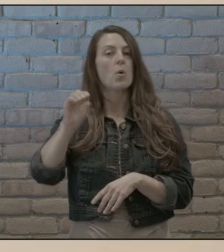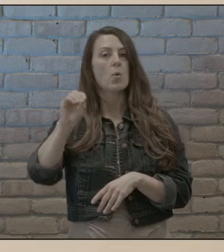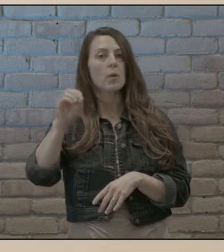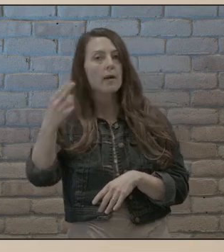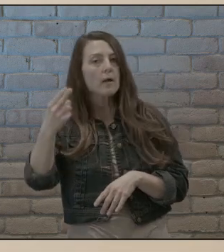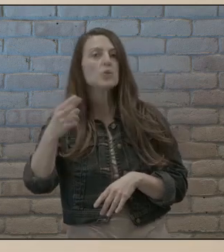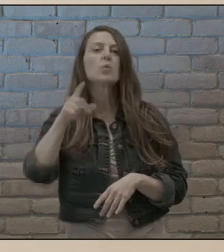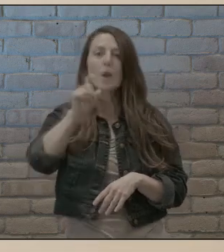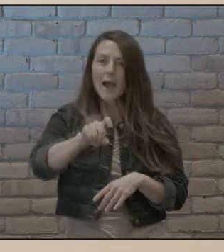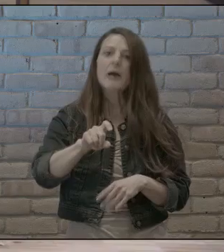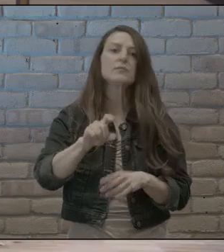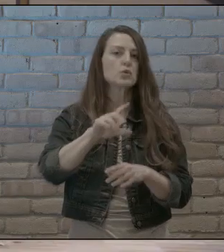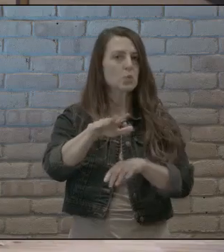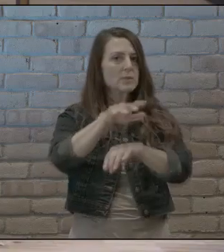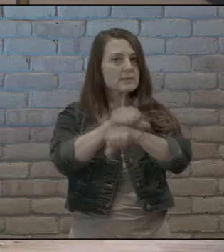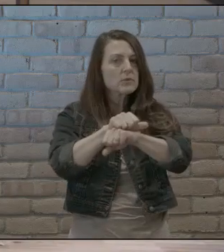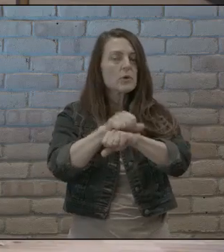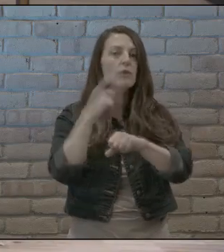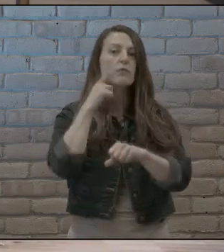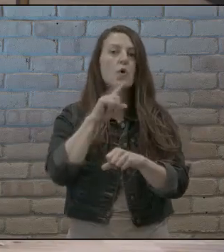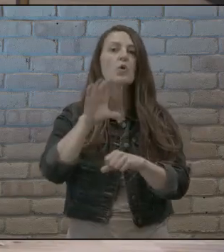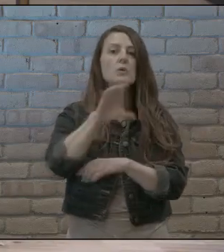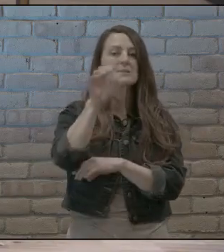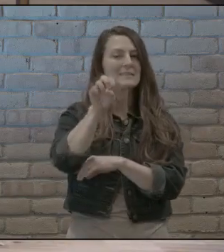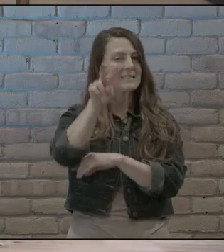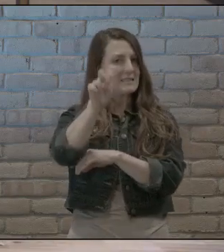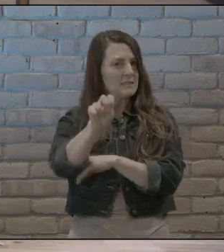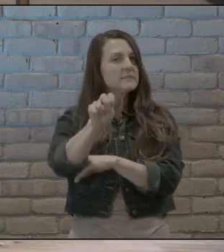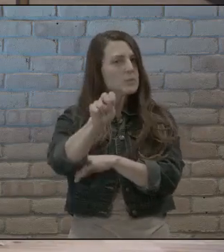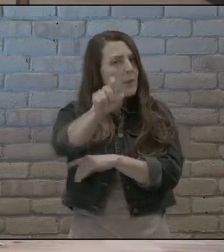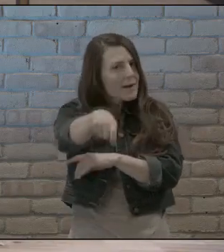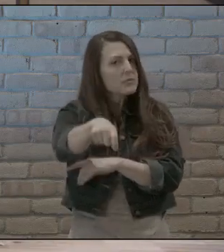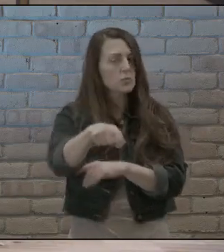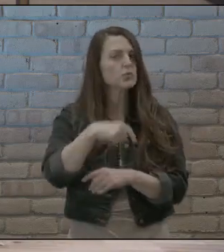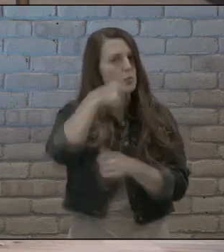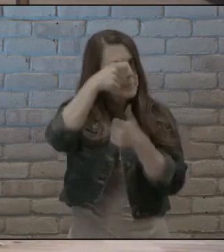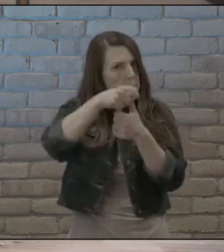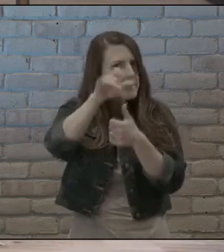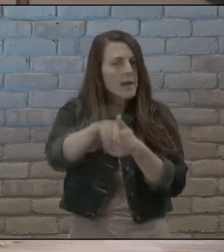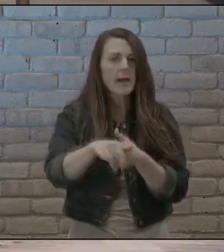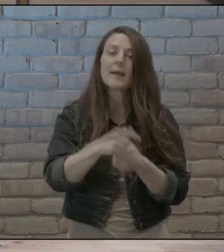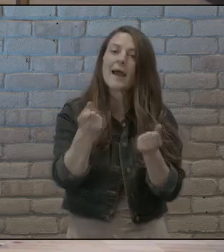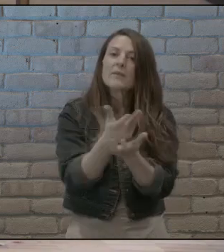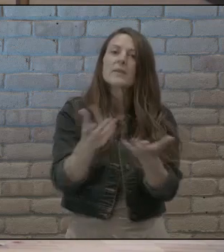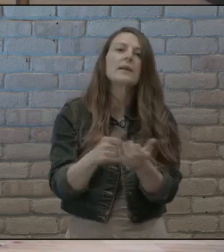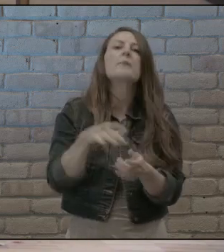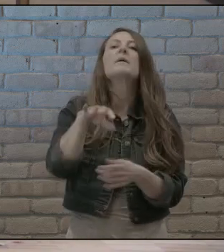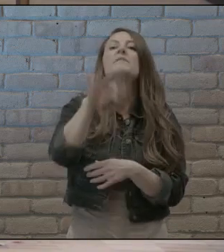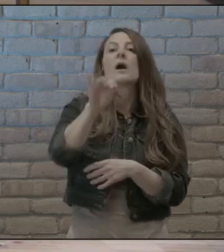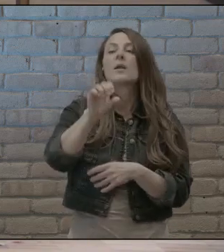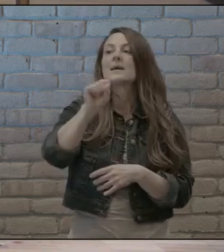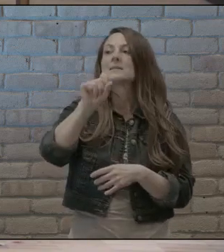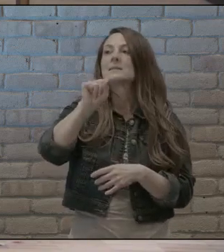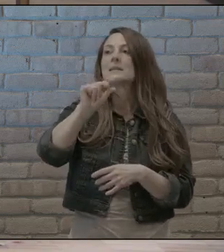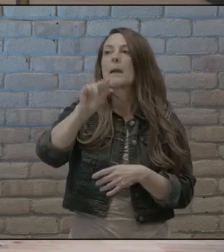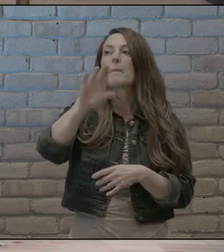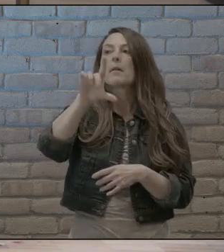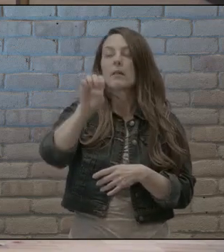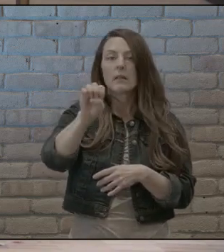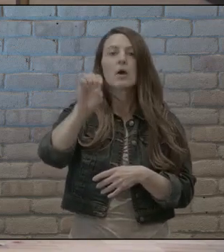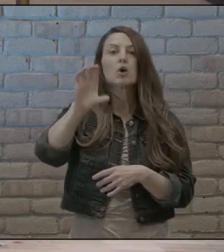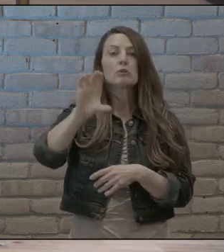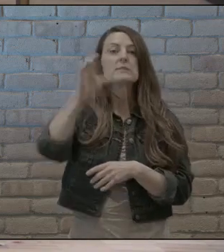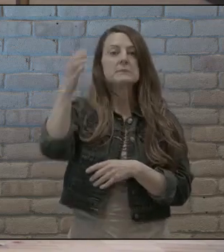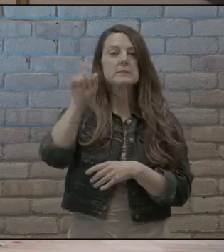for Christmas Eve worship, so don't forget to do that. Again, everything can be found at stablechristmas.com. And then